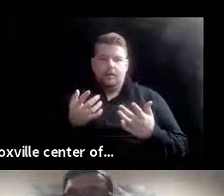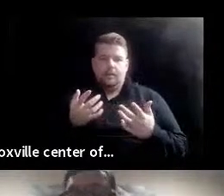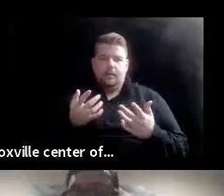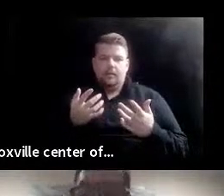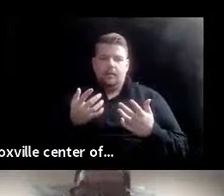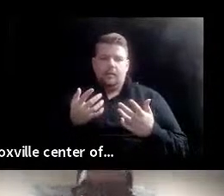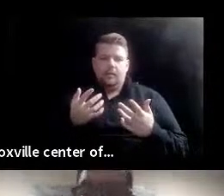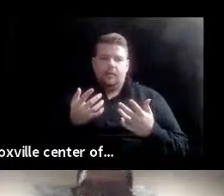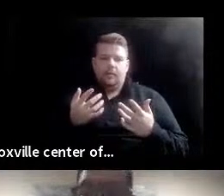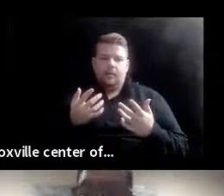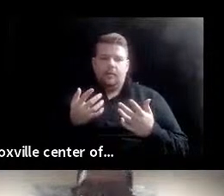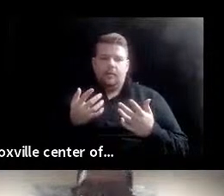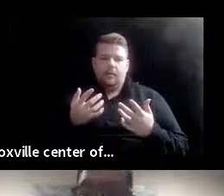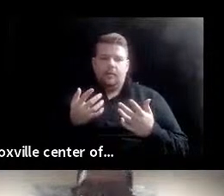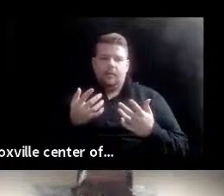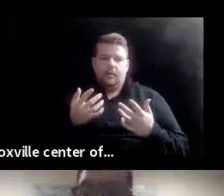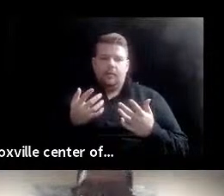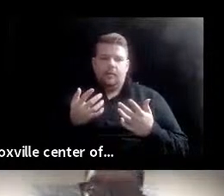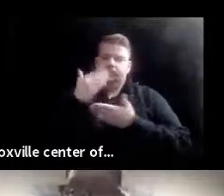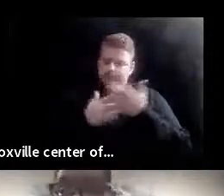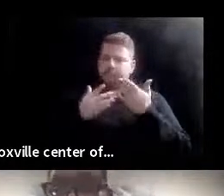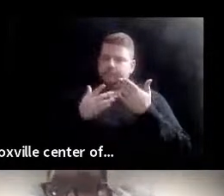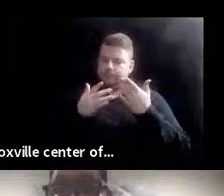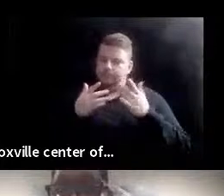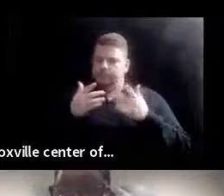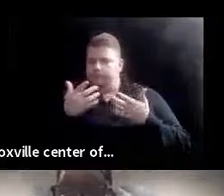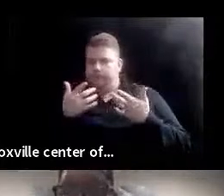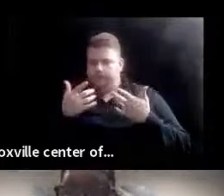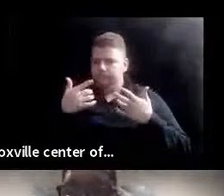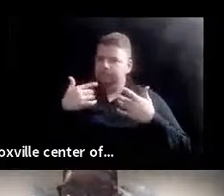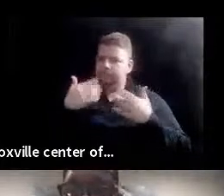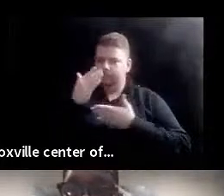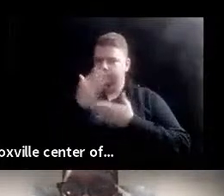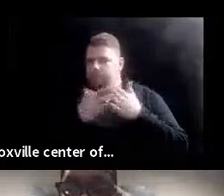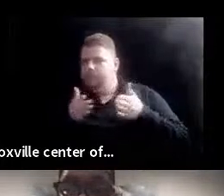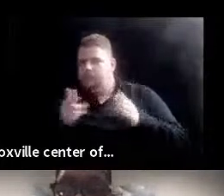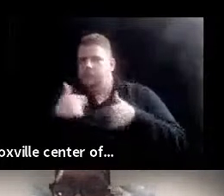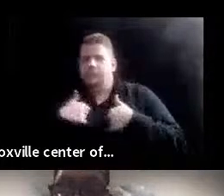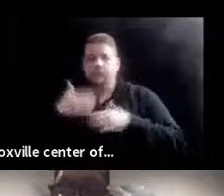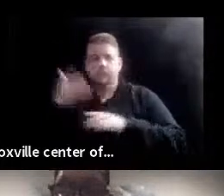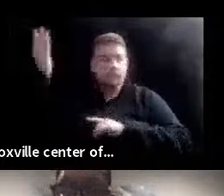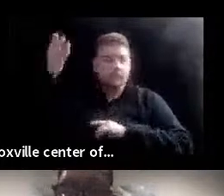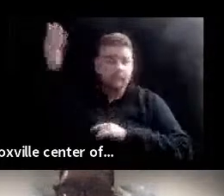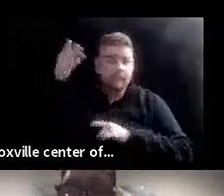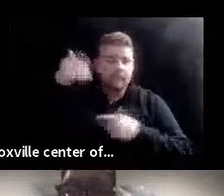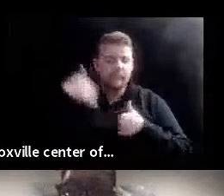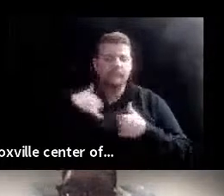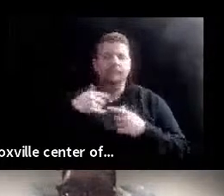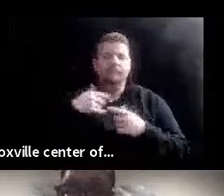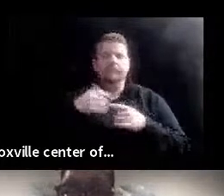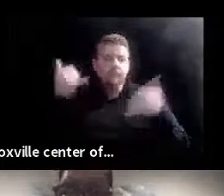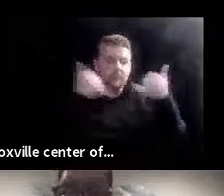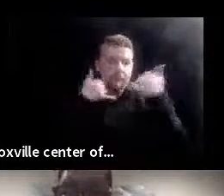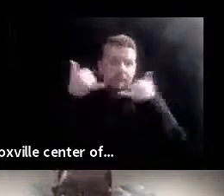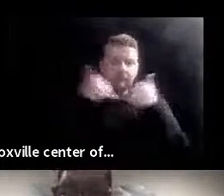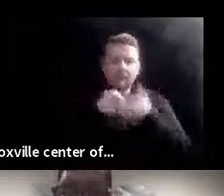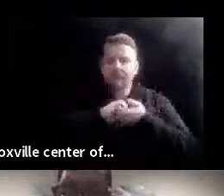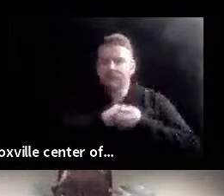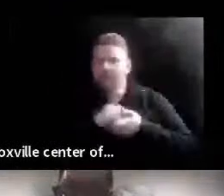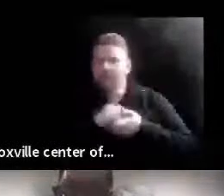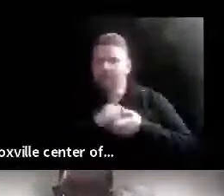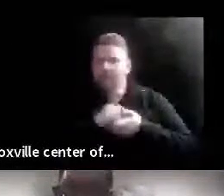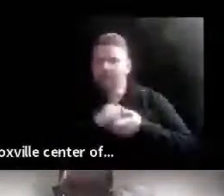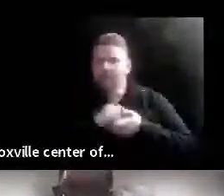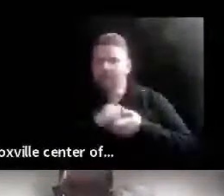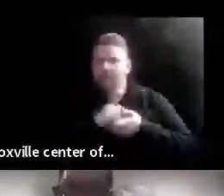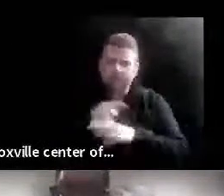to some degree, we turn out to be spokesmen. I know I've gotten phone calls from colleagues asking about quarantine. And it